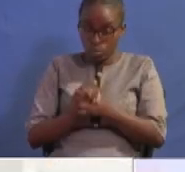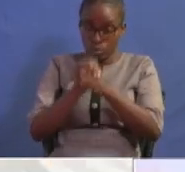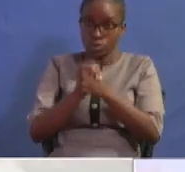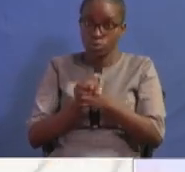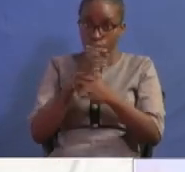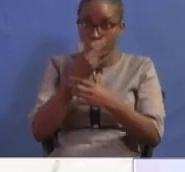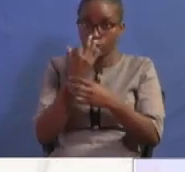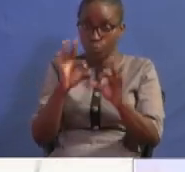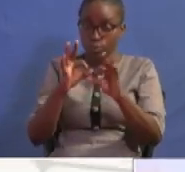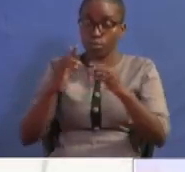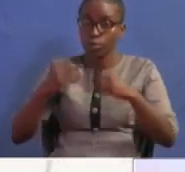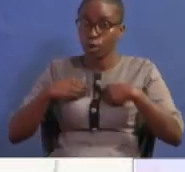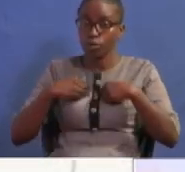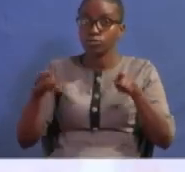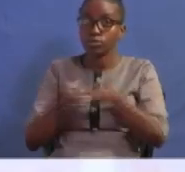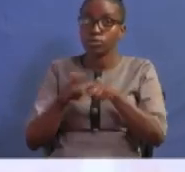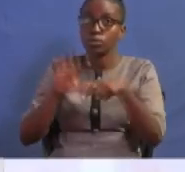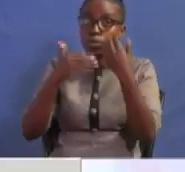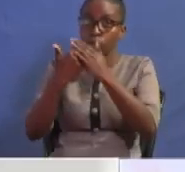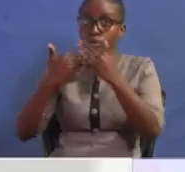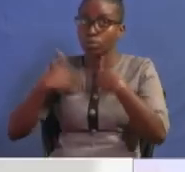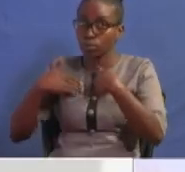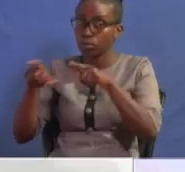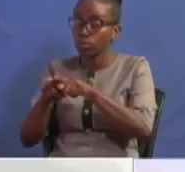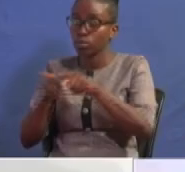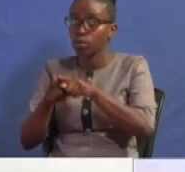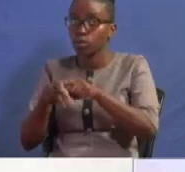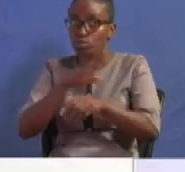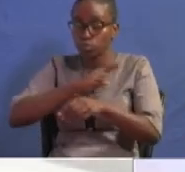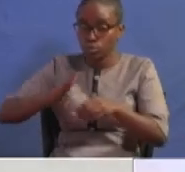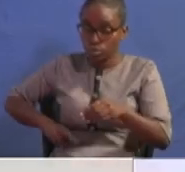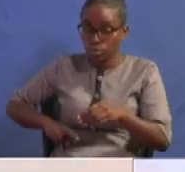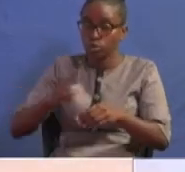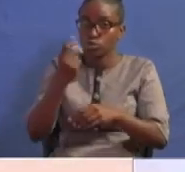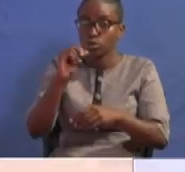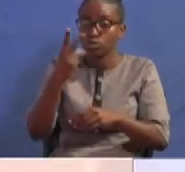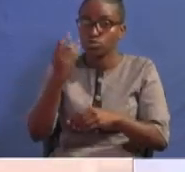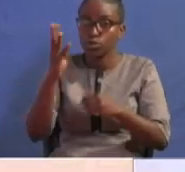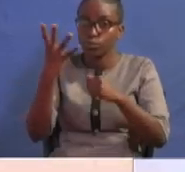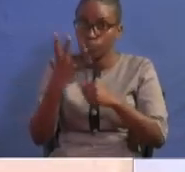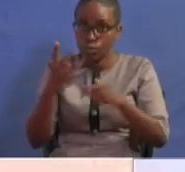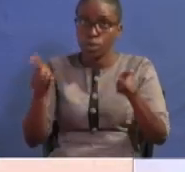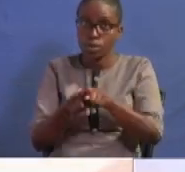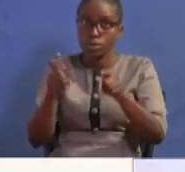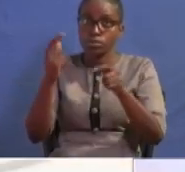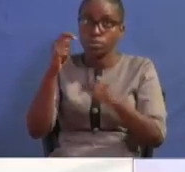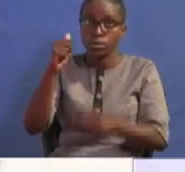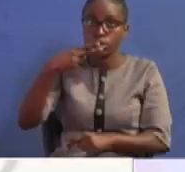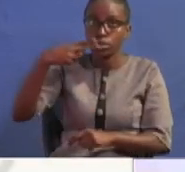freedom of worship. Rather, Ruto criticized the Religious Organization Bill 2024 proposed by Tana River Senator